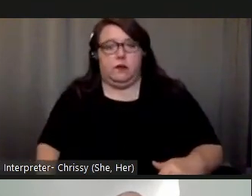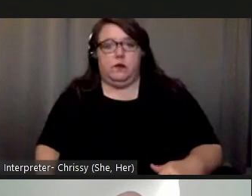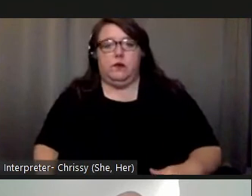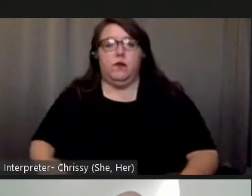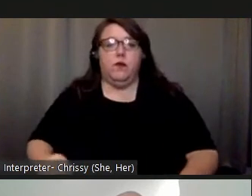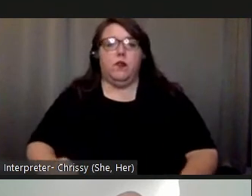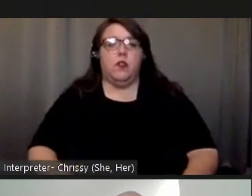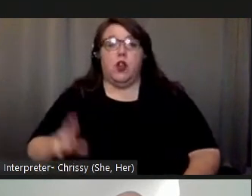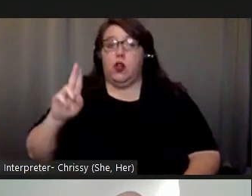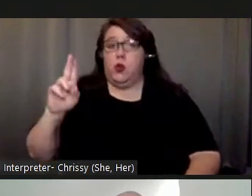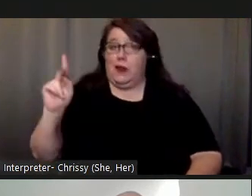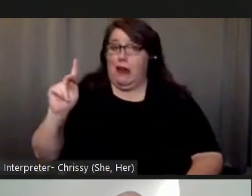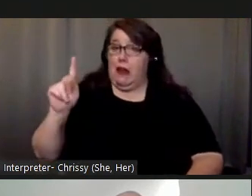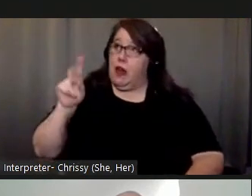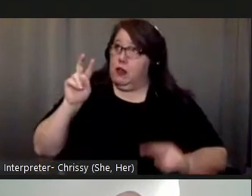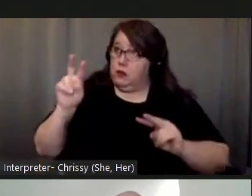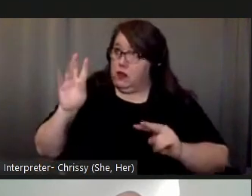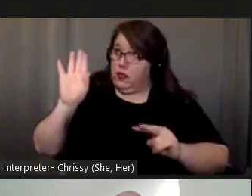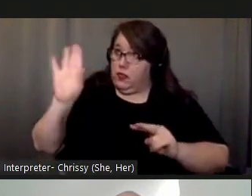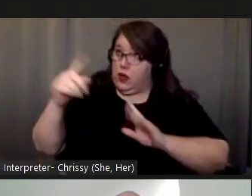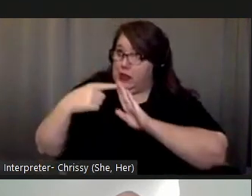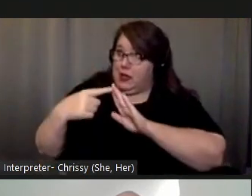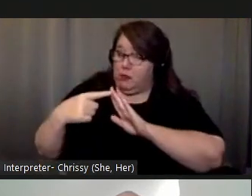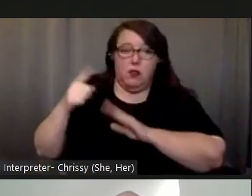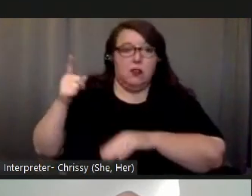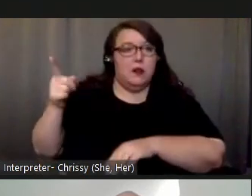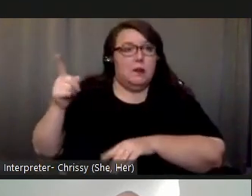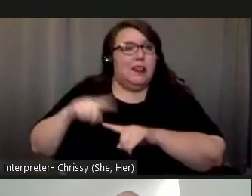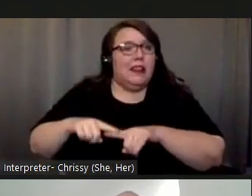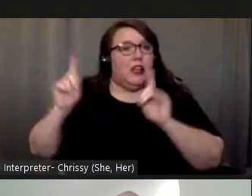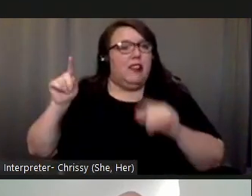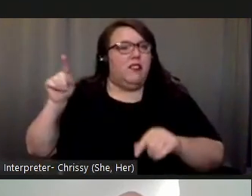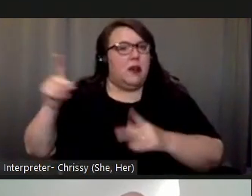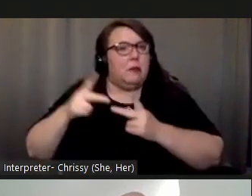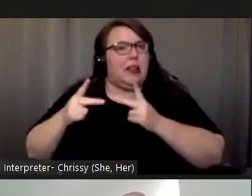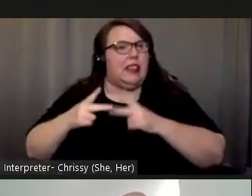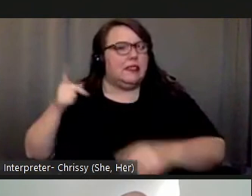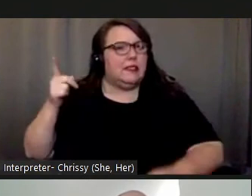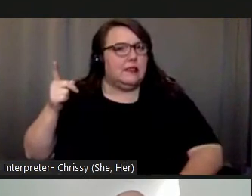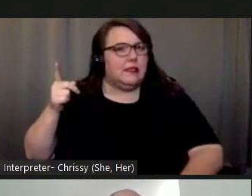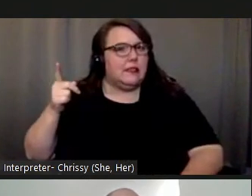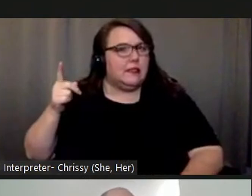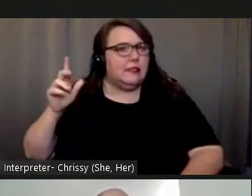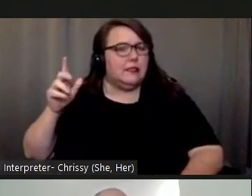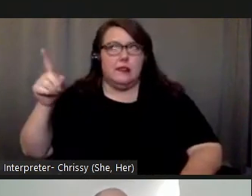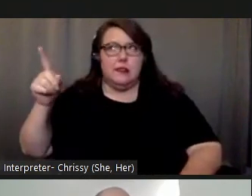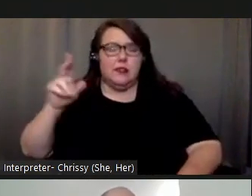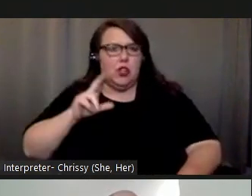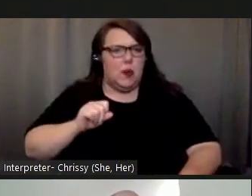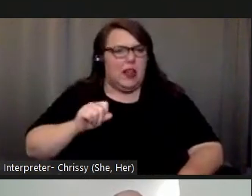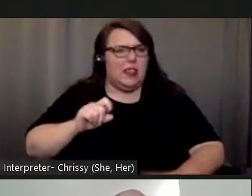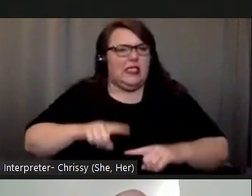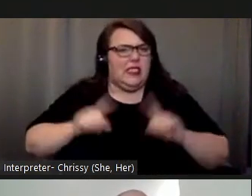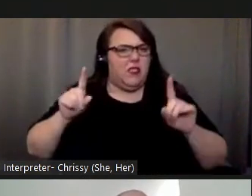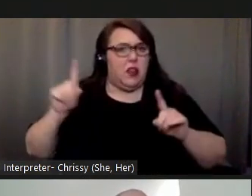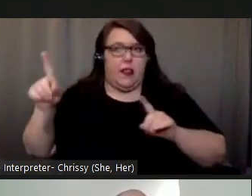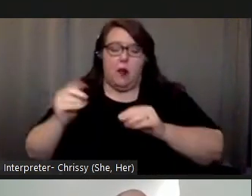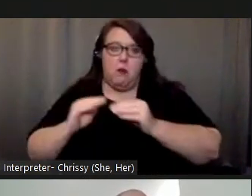from the UK, but the UK was in a very different place in their epidemic. They were in a growth phase of their